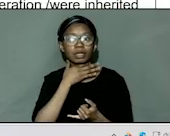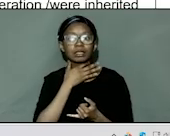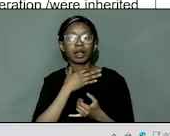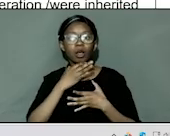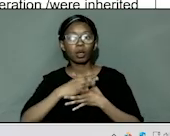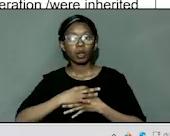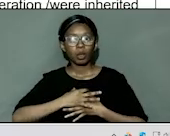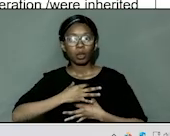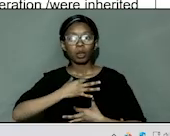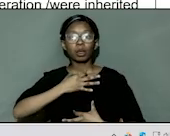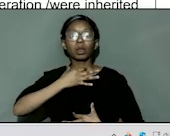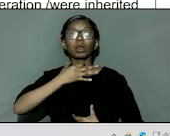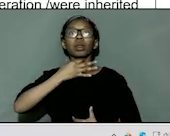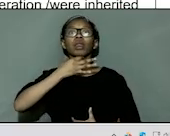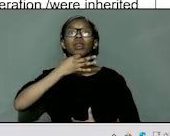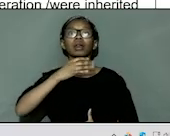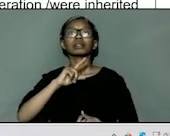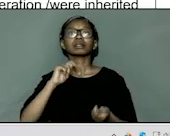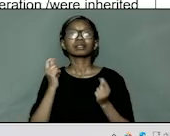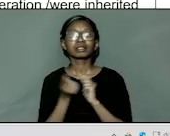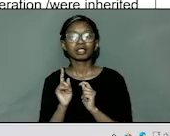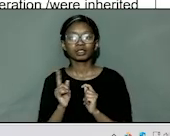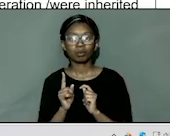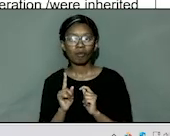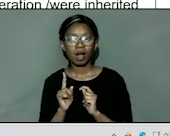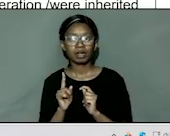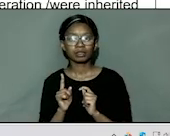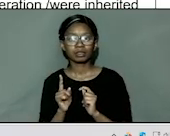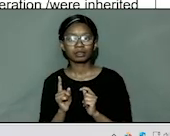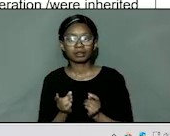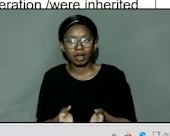necks become a what? And an acquired